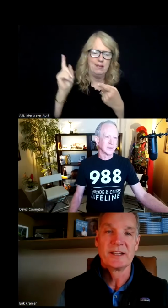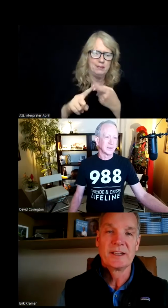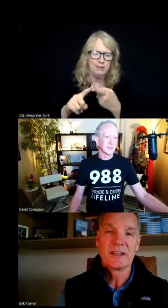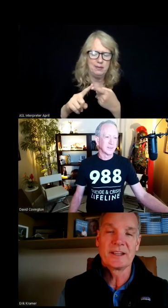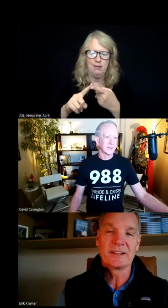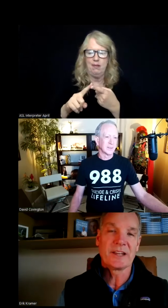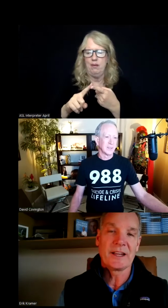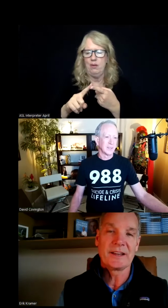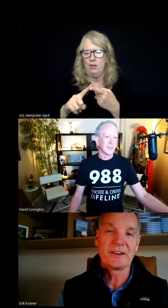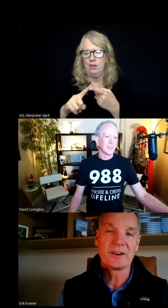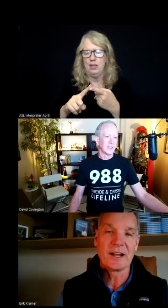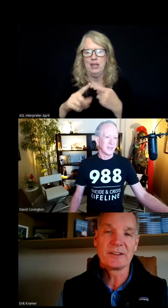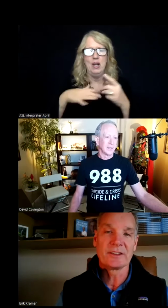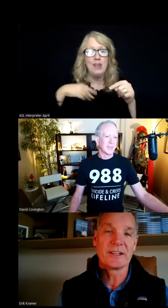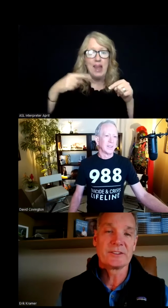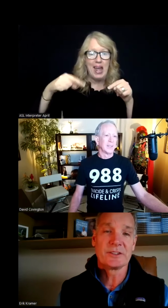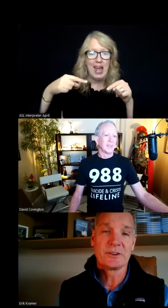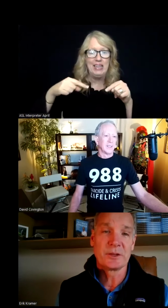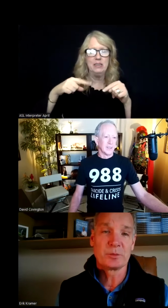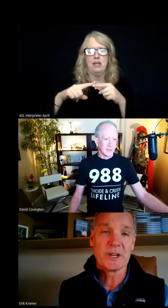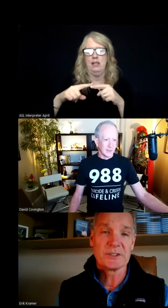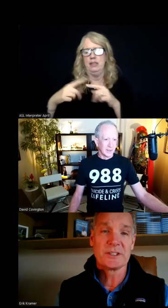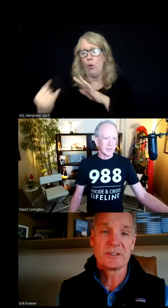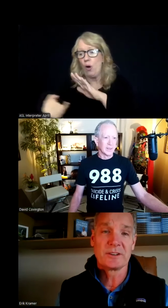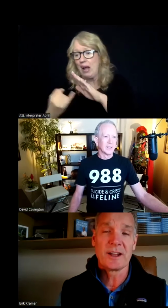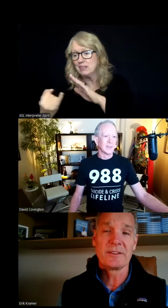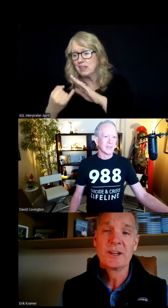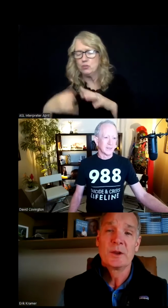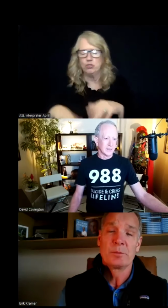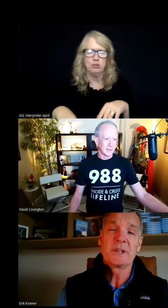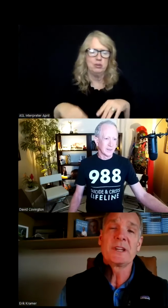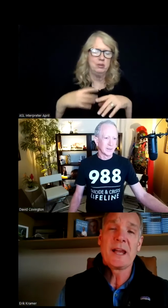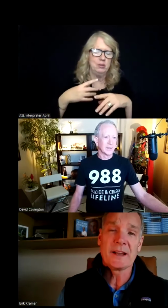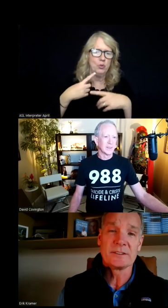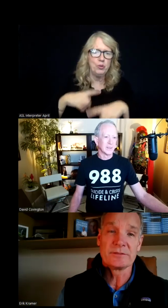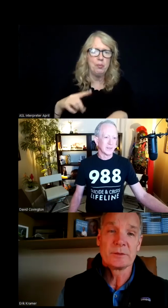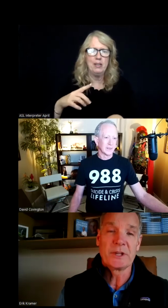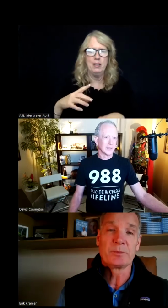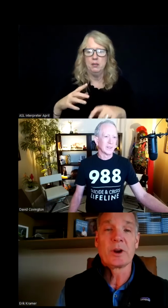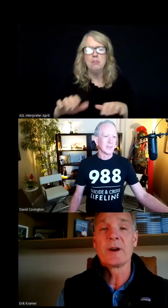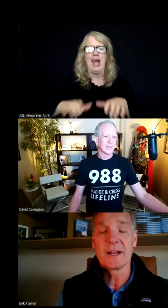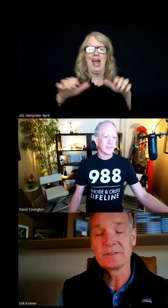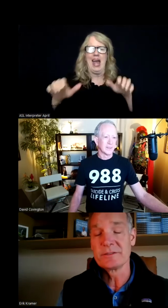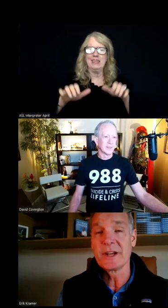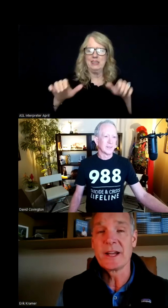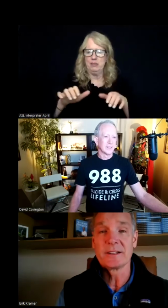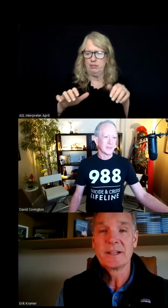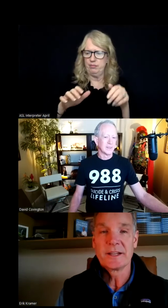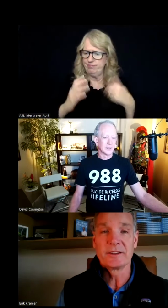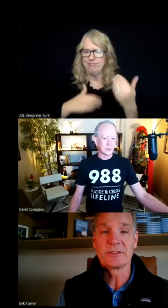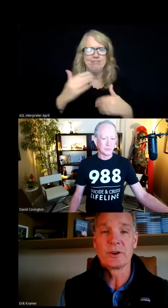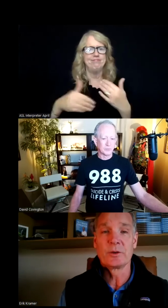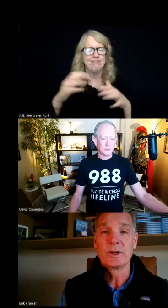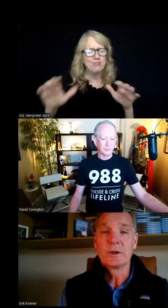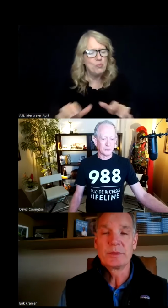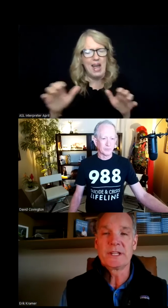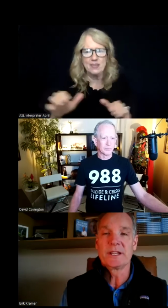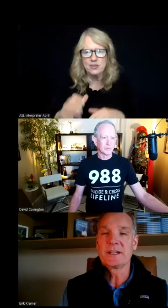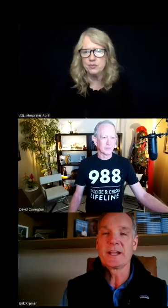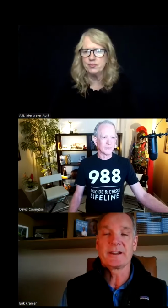as anxiety or isolation or depression in your life. Be active, be proactive, in fact. And